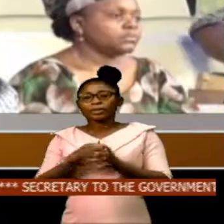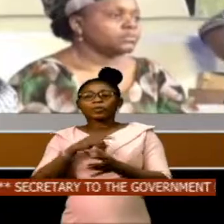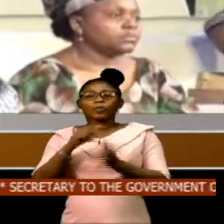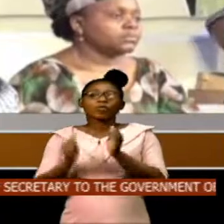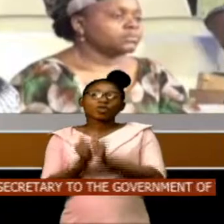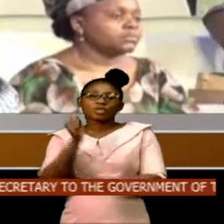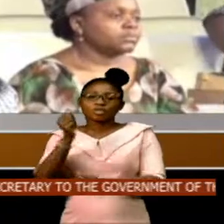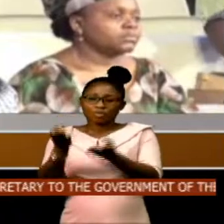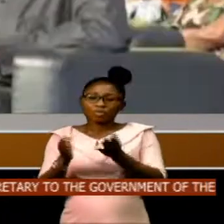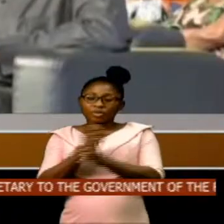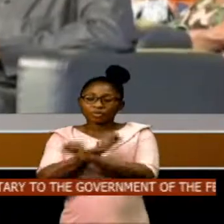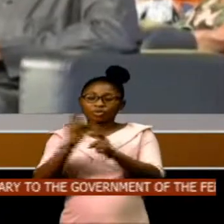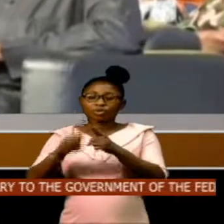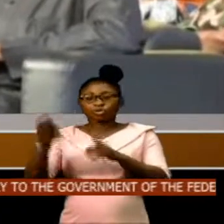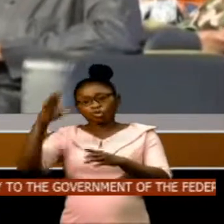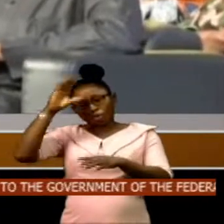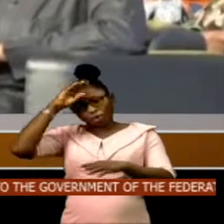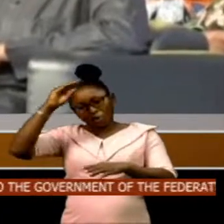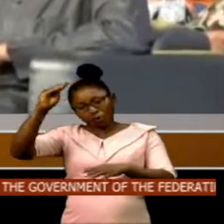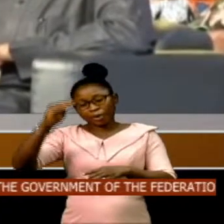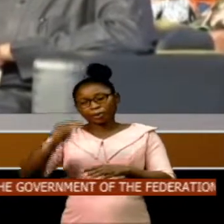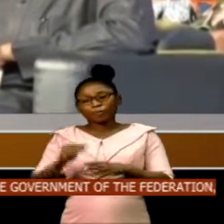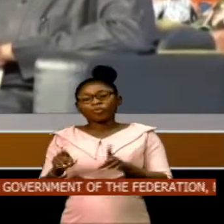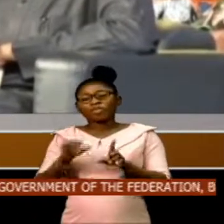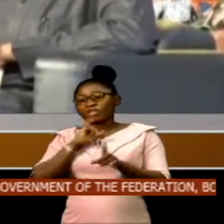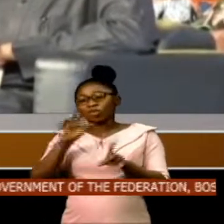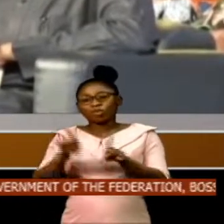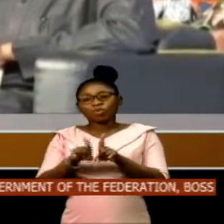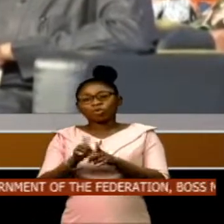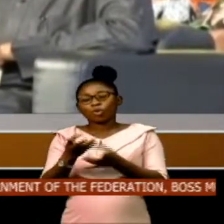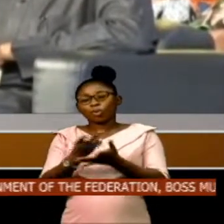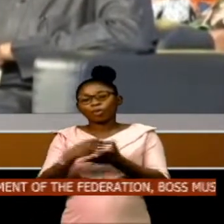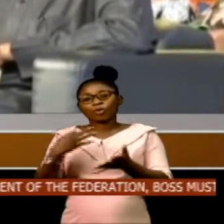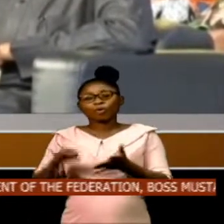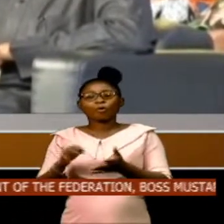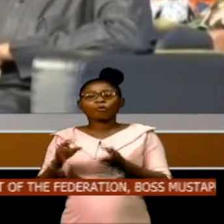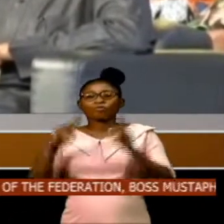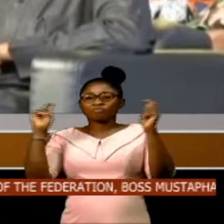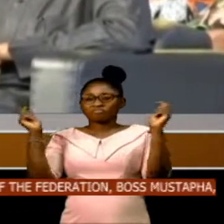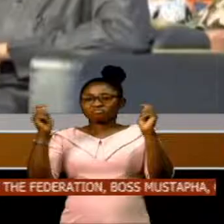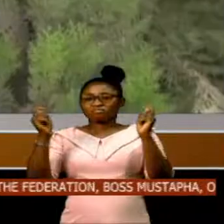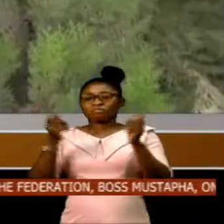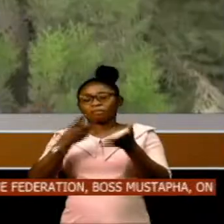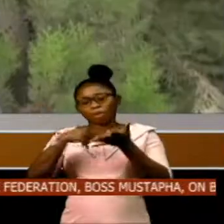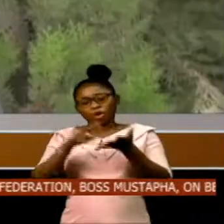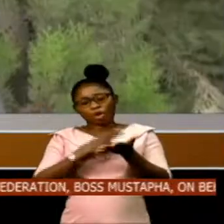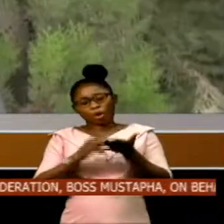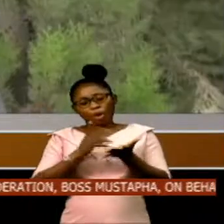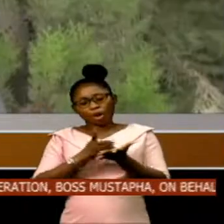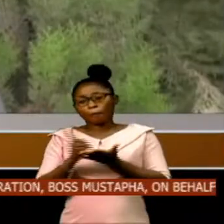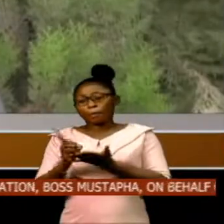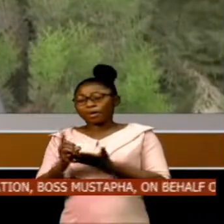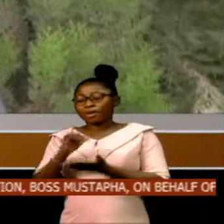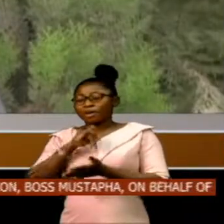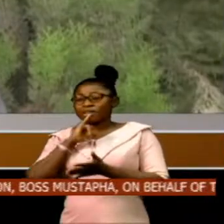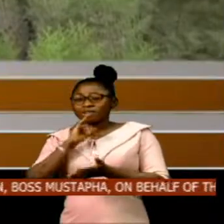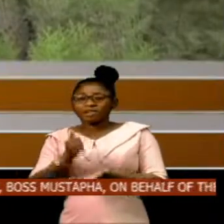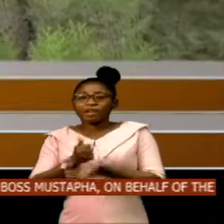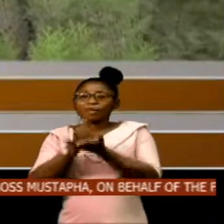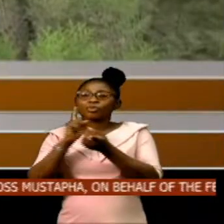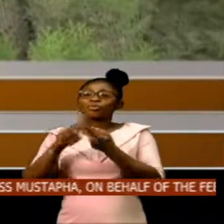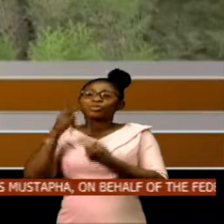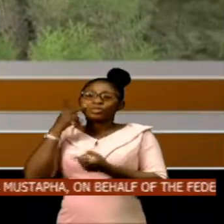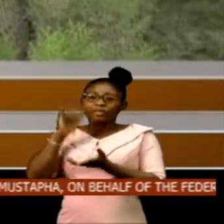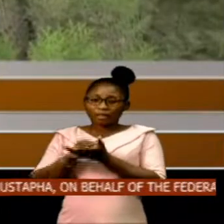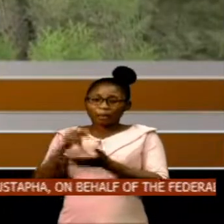which brought salvation for mankind. It is also part of events marking the Holy Week. And help to